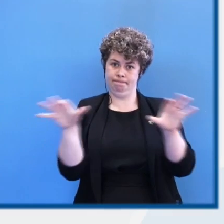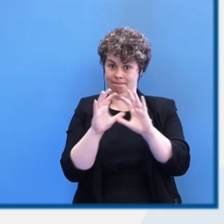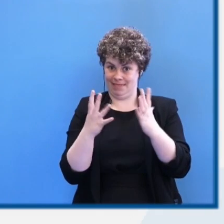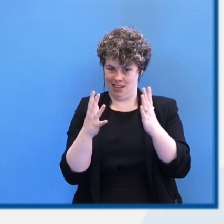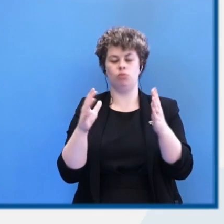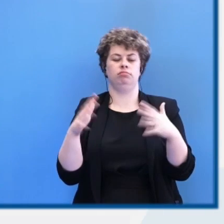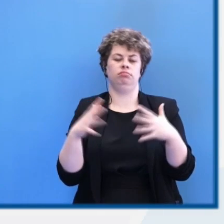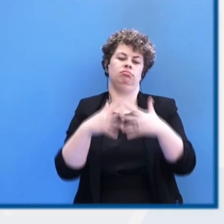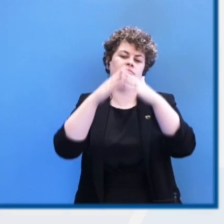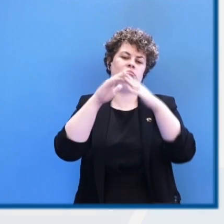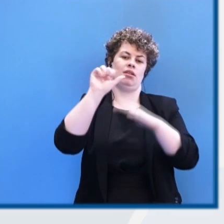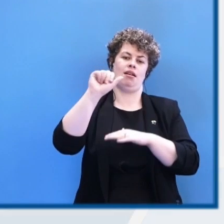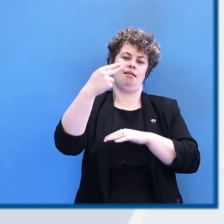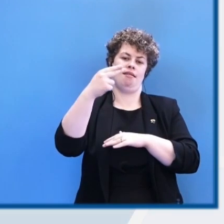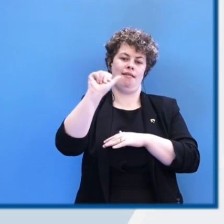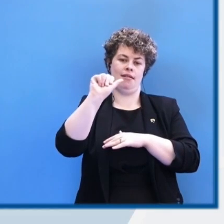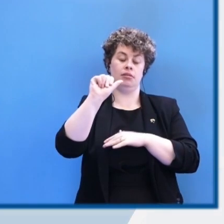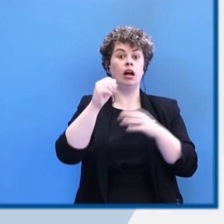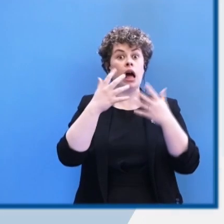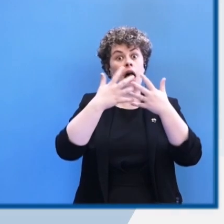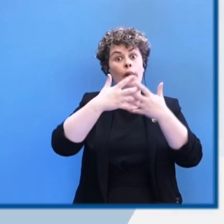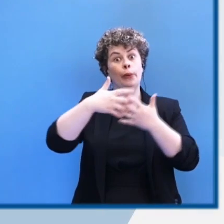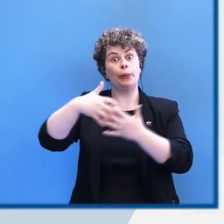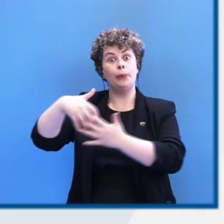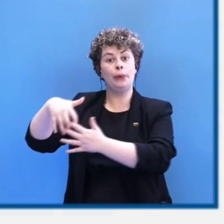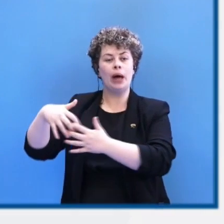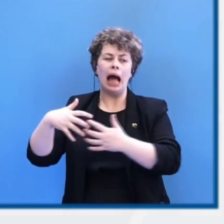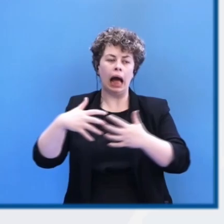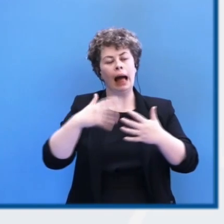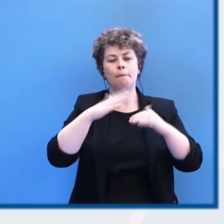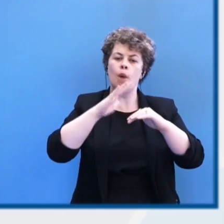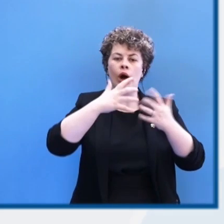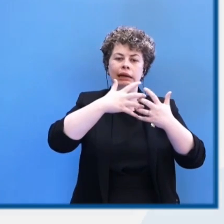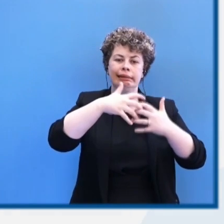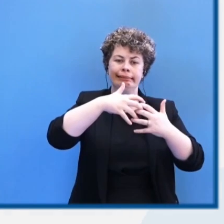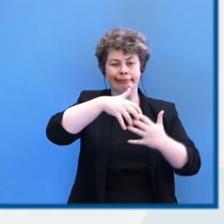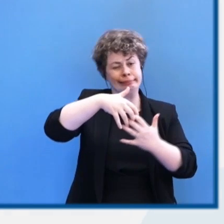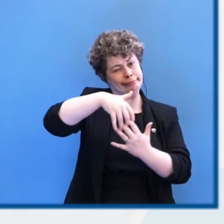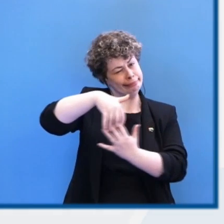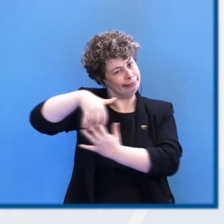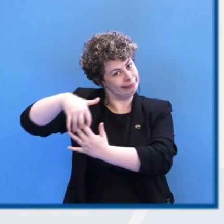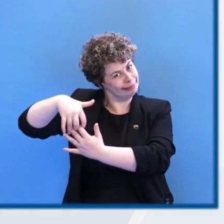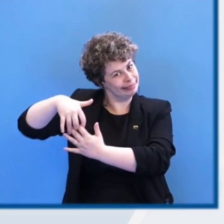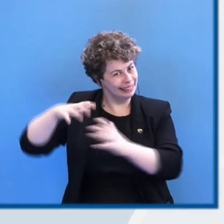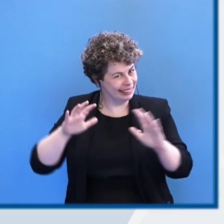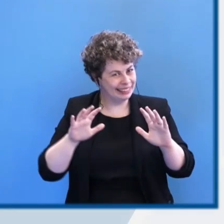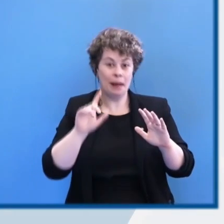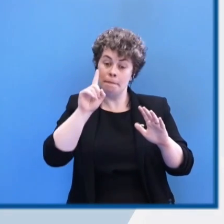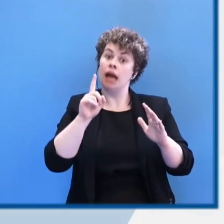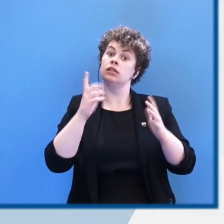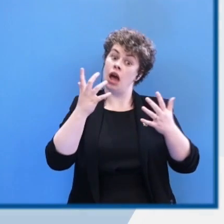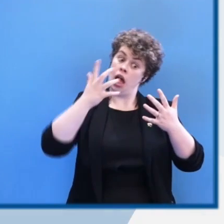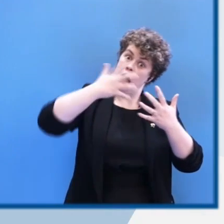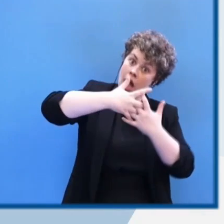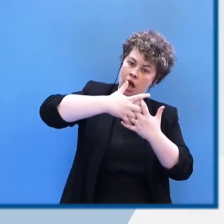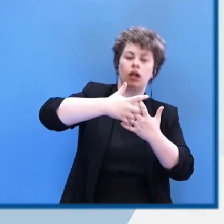I would say that we do it seamlessly, but at least there is the easy part on doing it. Okay, thank